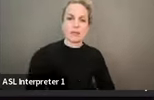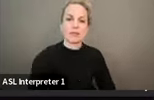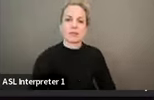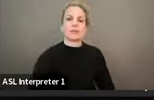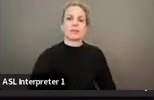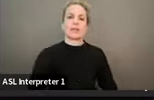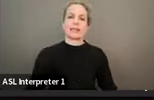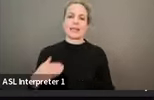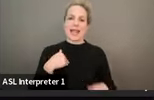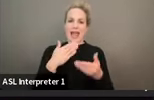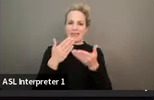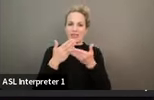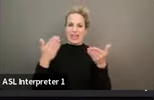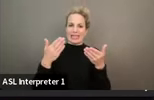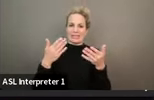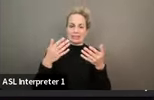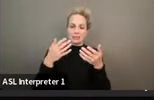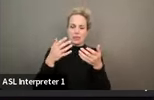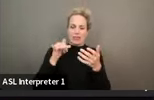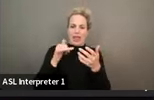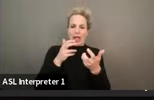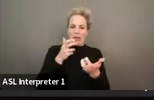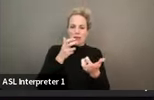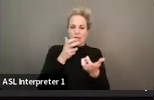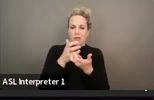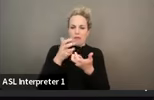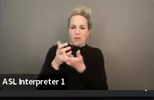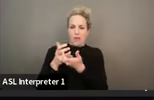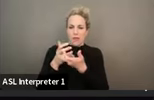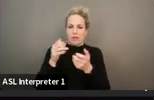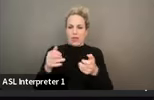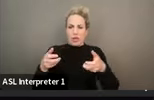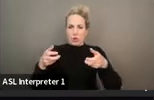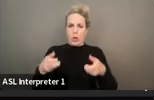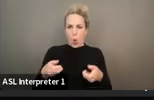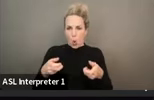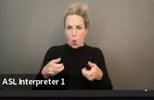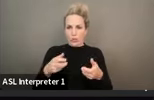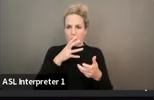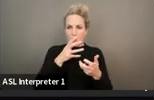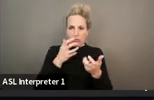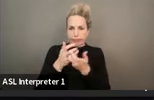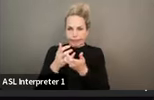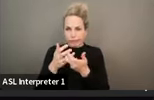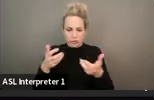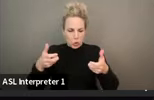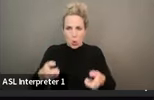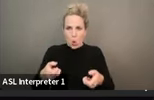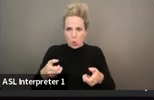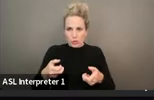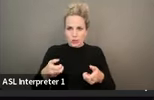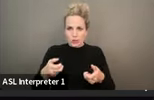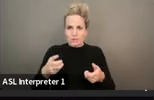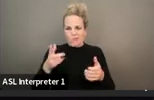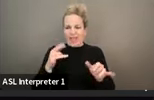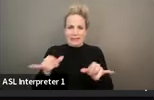and affordances that necessitate that you hold the controller a certain way in a typical